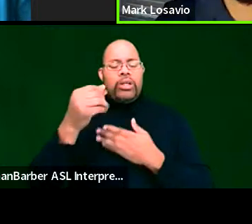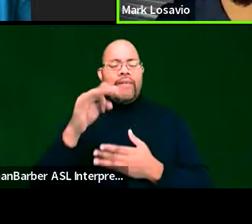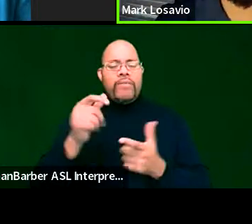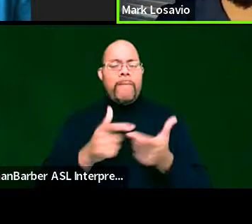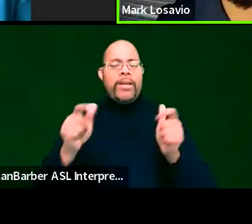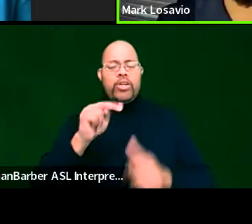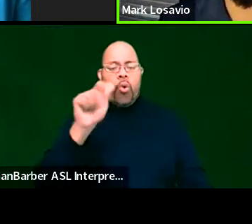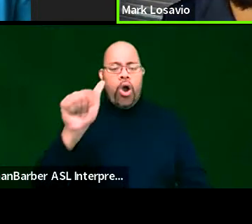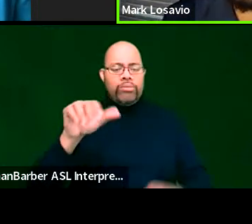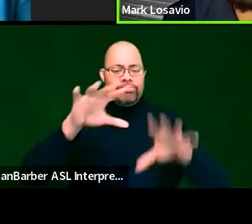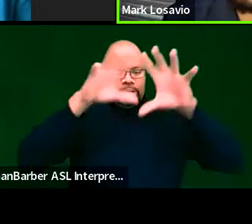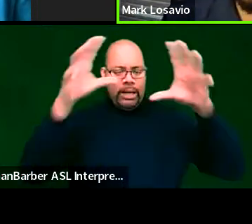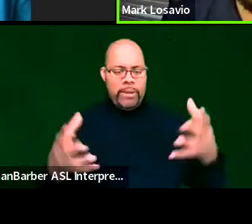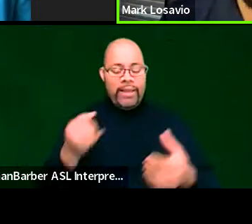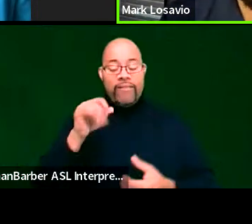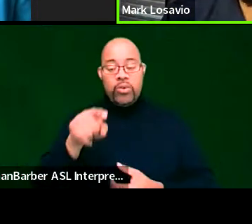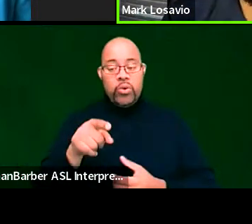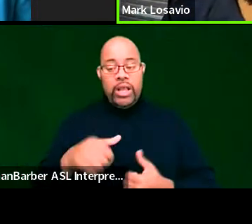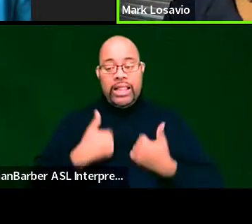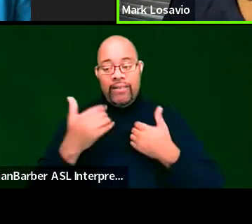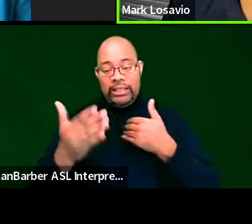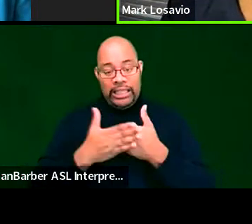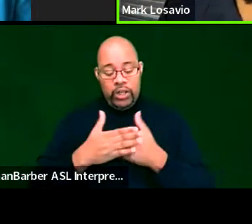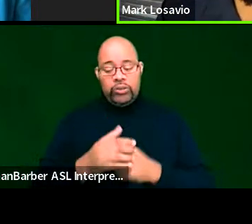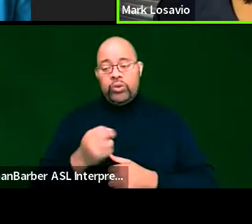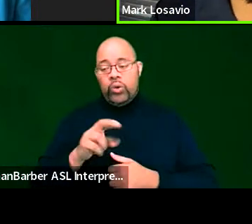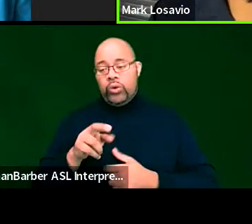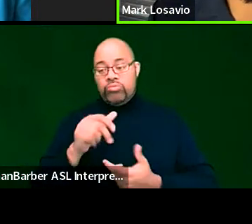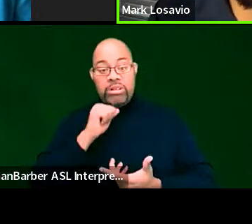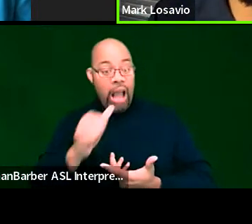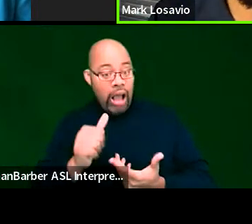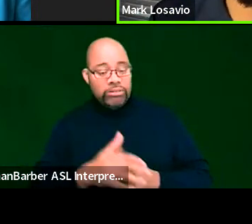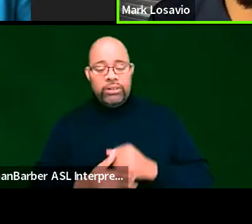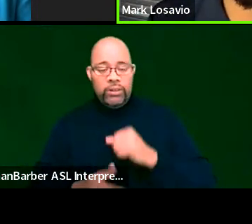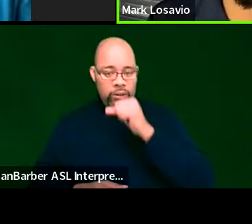big NOAA umbrella. So if you are living near one, or even if you're not,